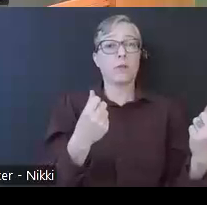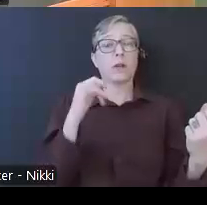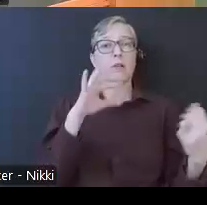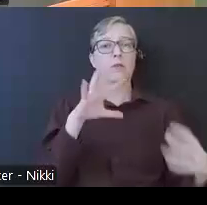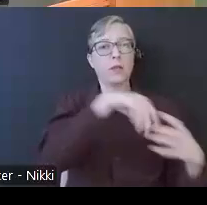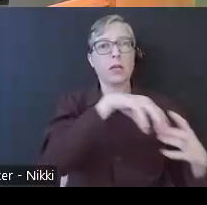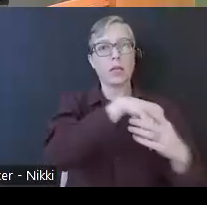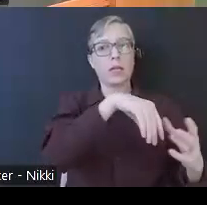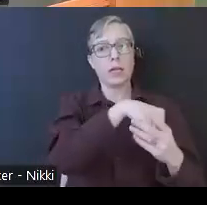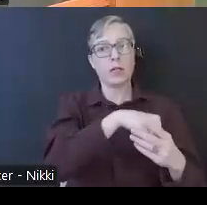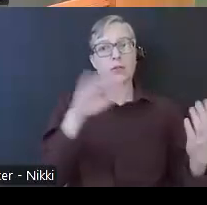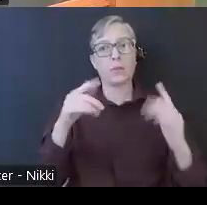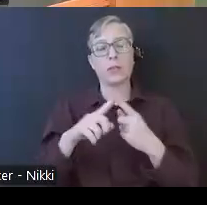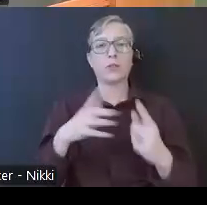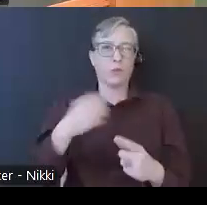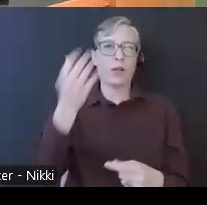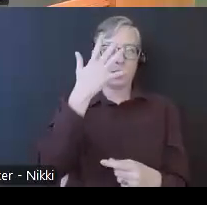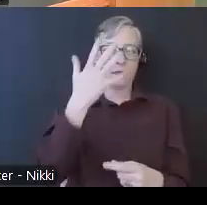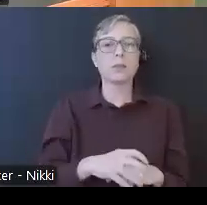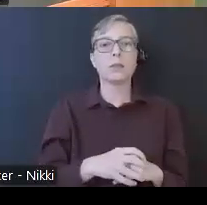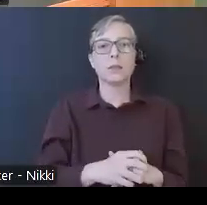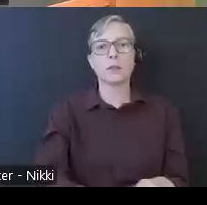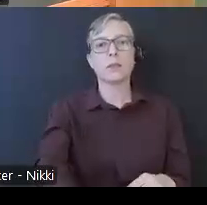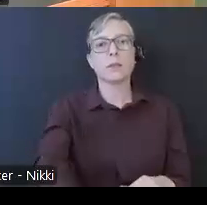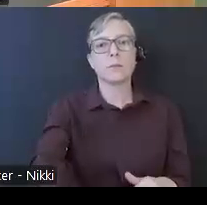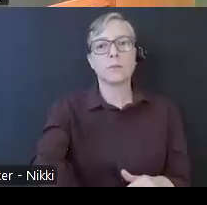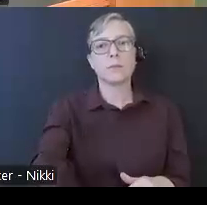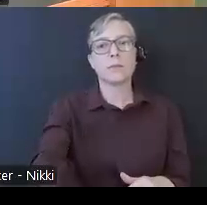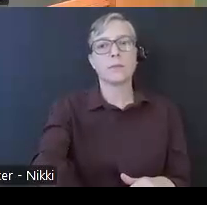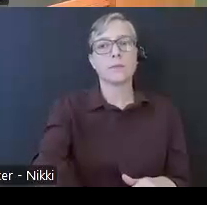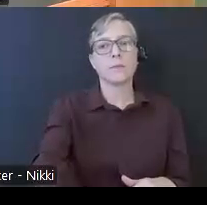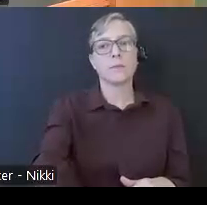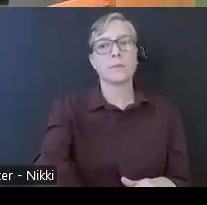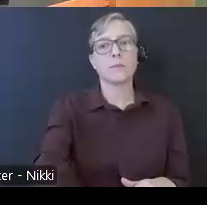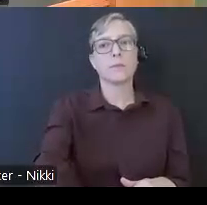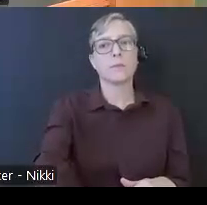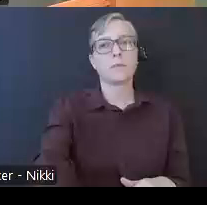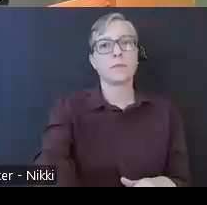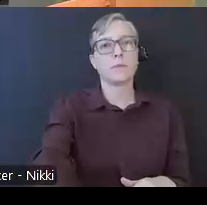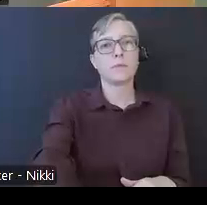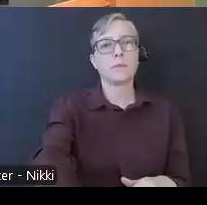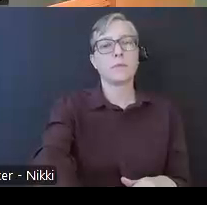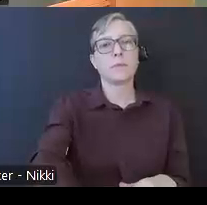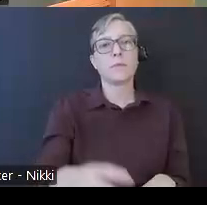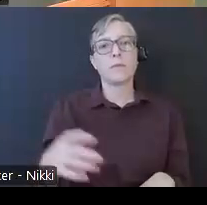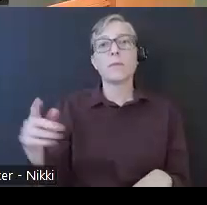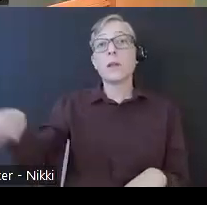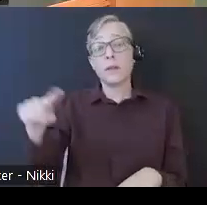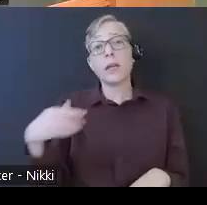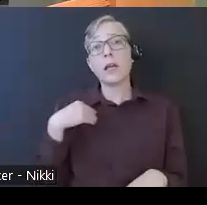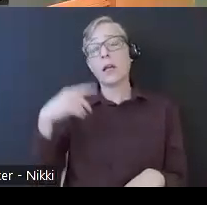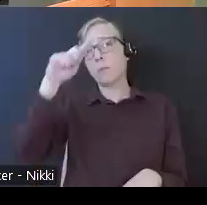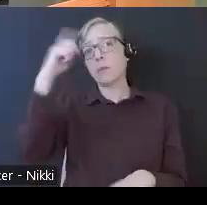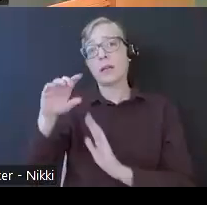engagement, the program is not, they had Black characters in the Beating the Blues program. It wasn't exclusively